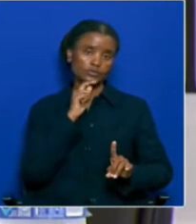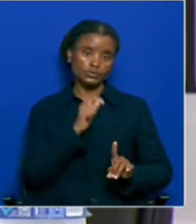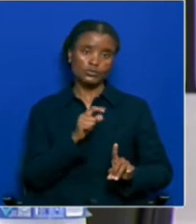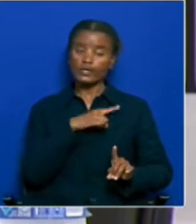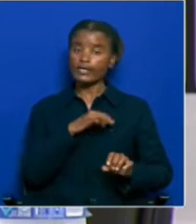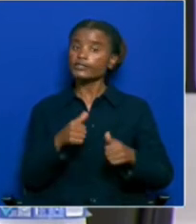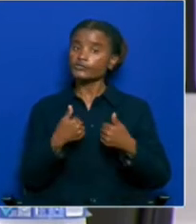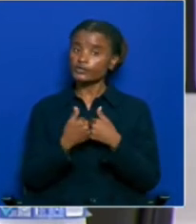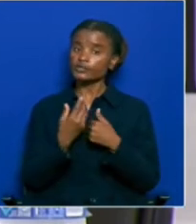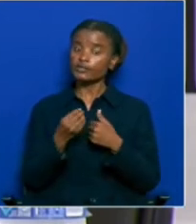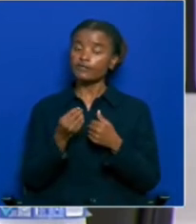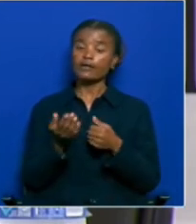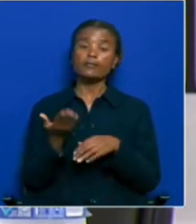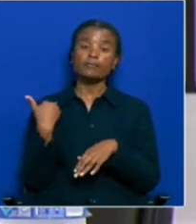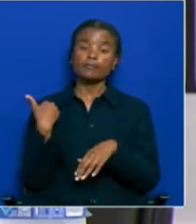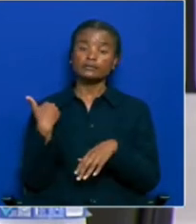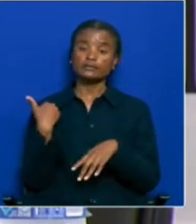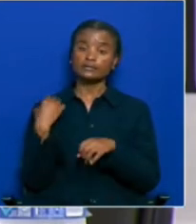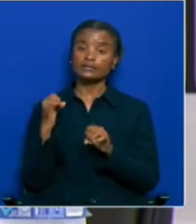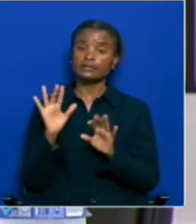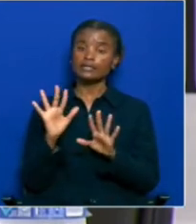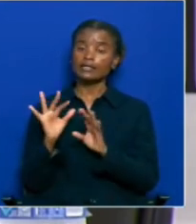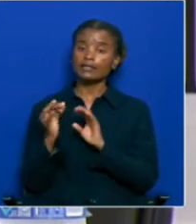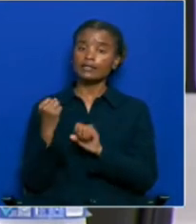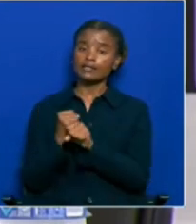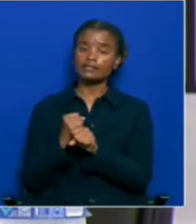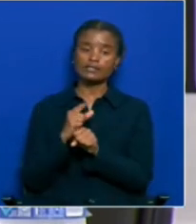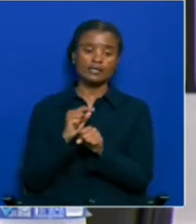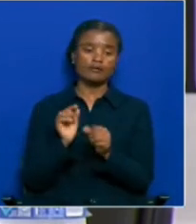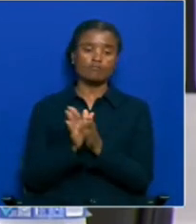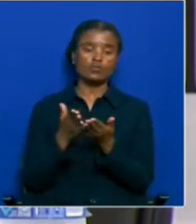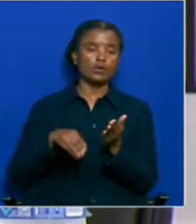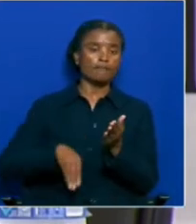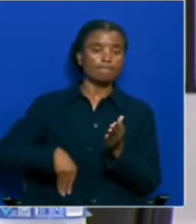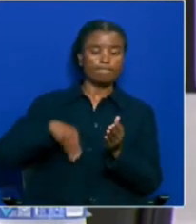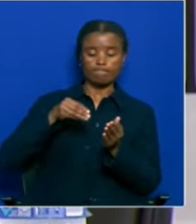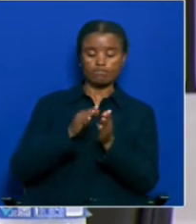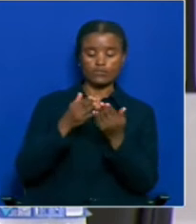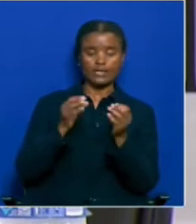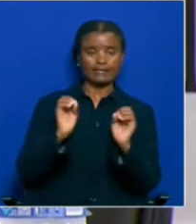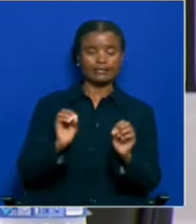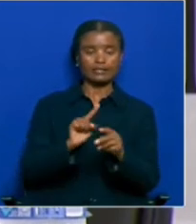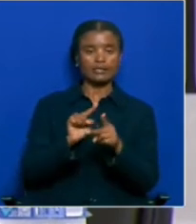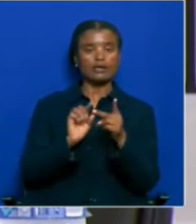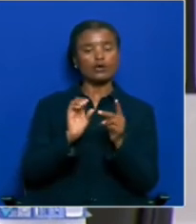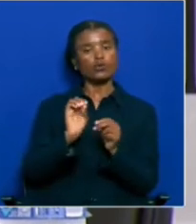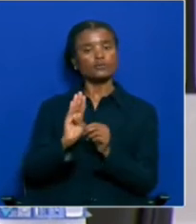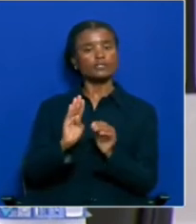past 10 years, we didn't have pocket books, OP books. You see, administration